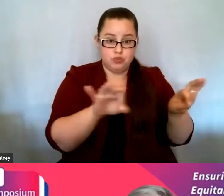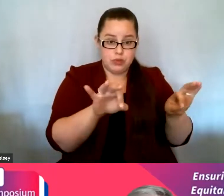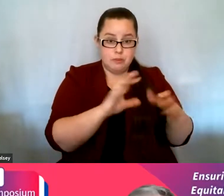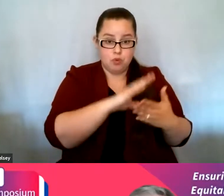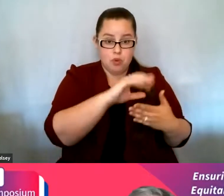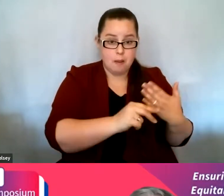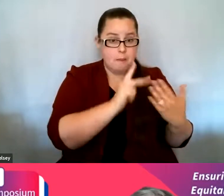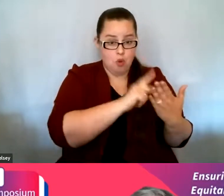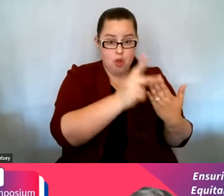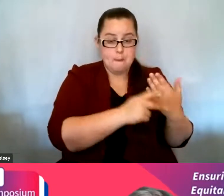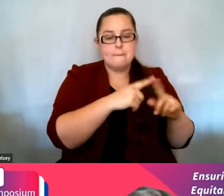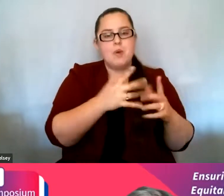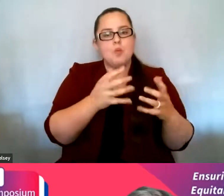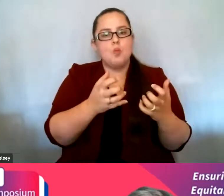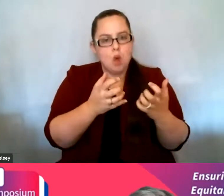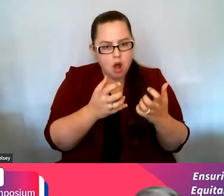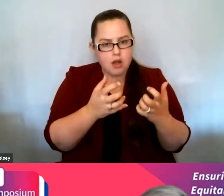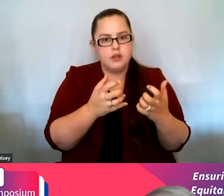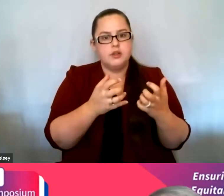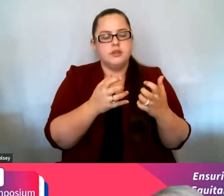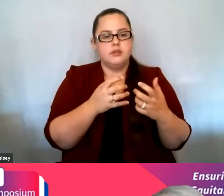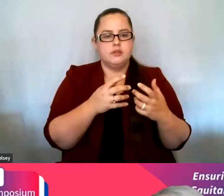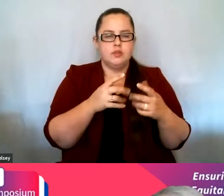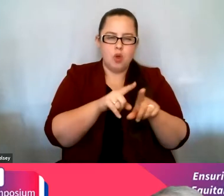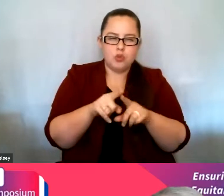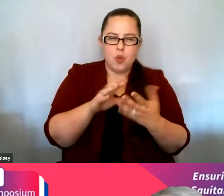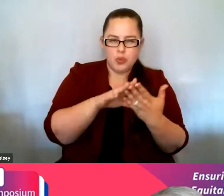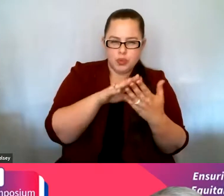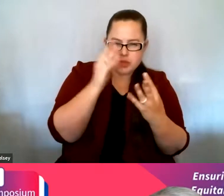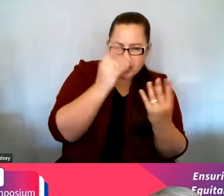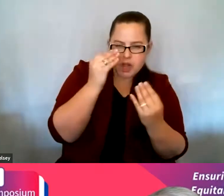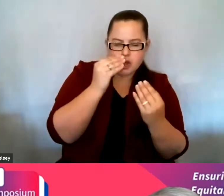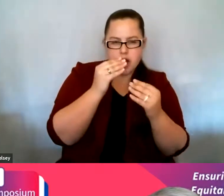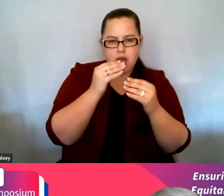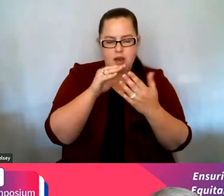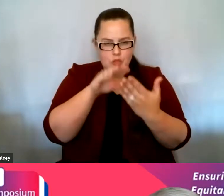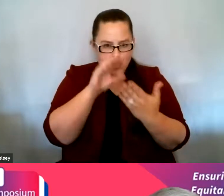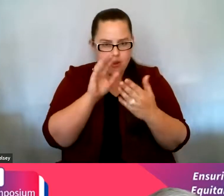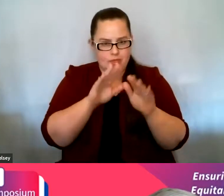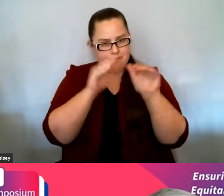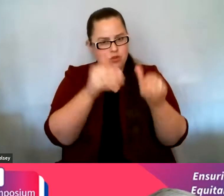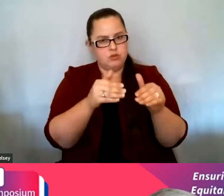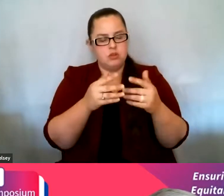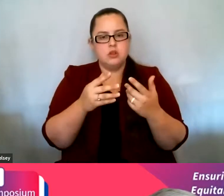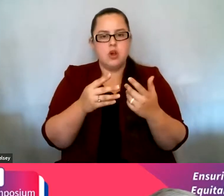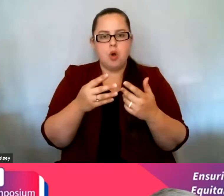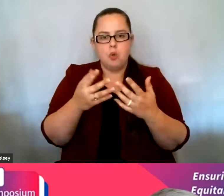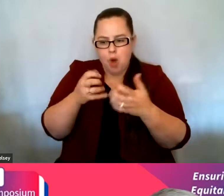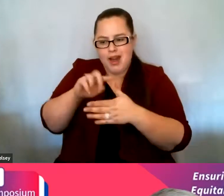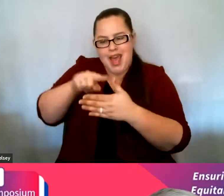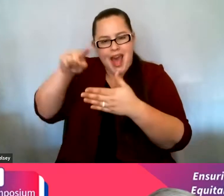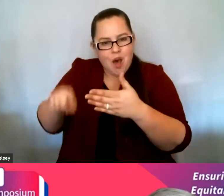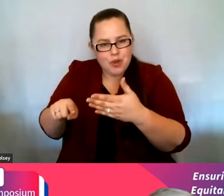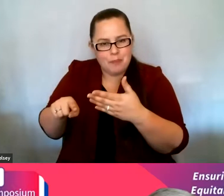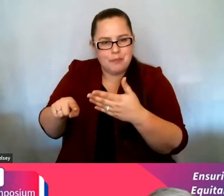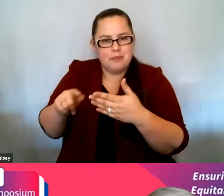system thinking of teaching and learning in that way, right? Shifting to focusing on outcomes more than inputs,